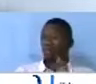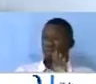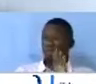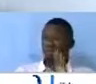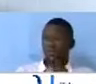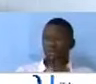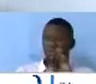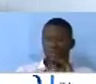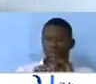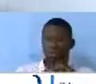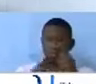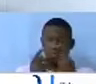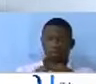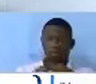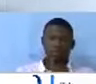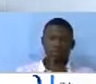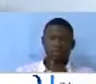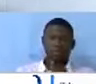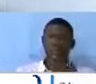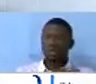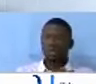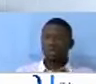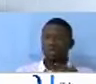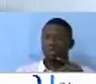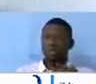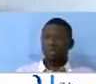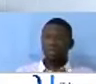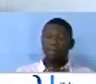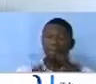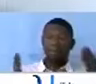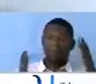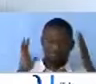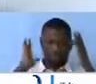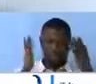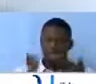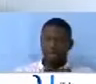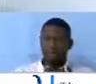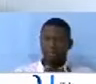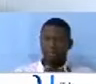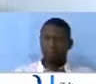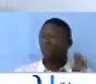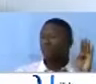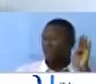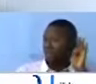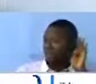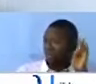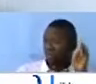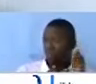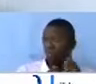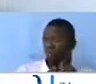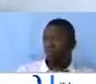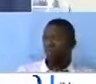your service, he's a big problem. Wala sa service, wala da mu ci ay jafé jafé. Da na la deglu de.